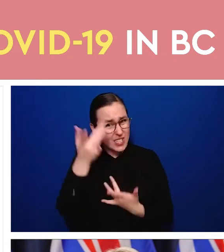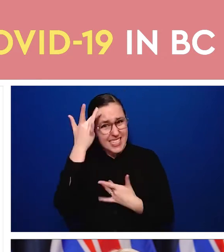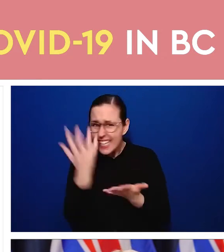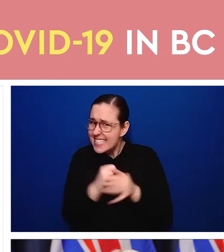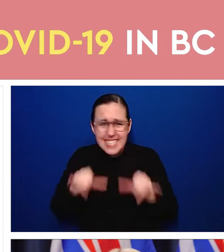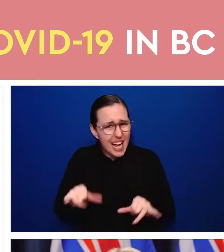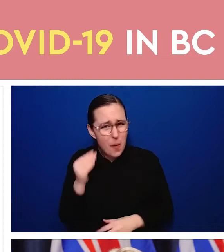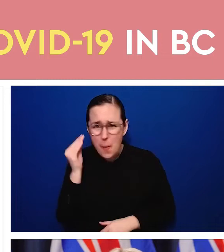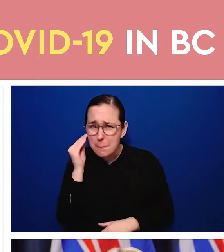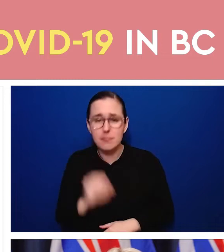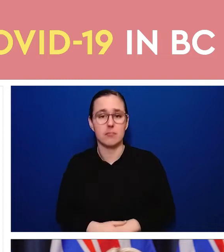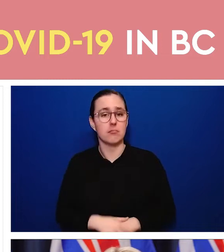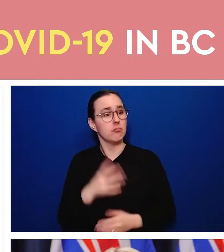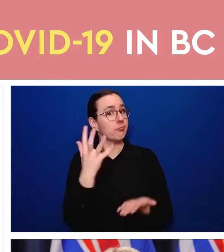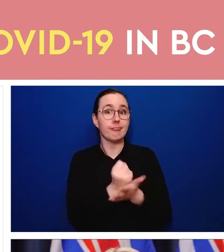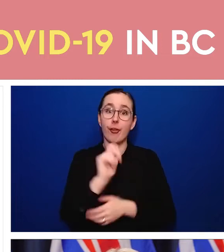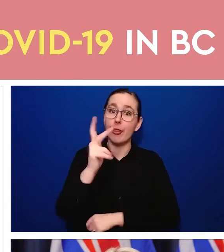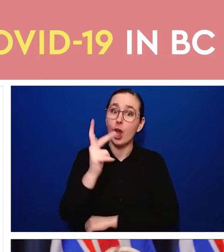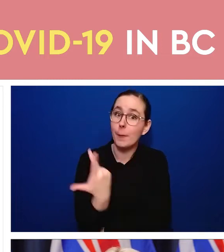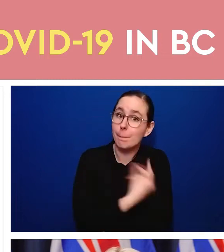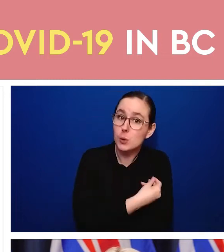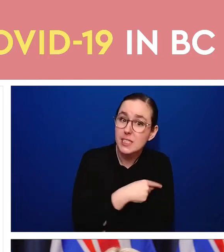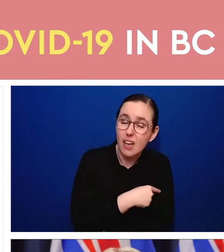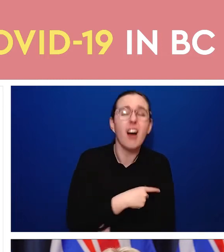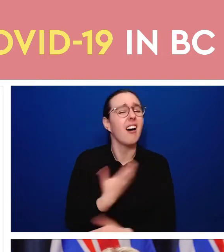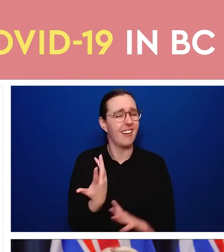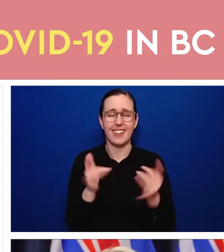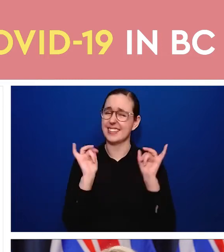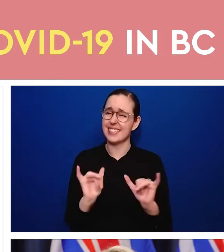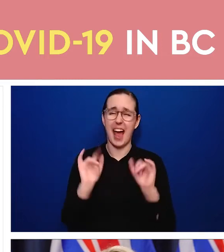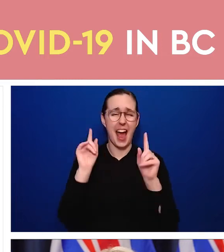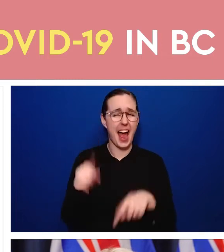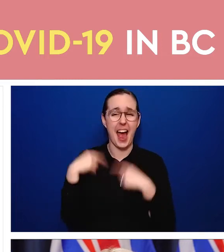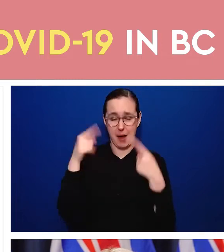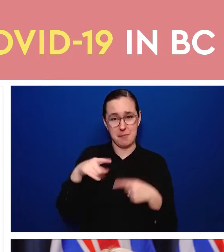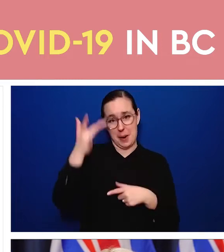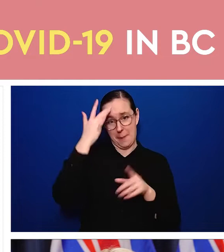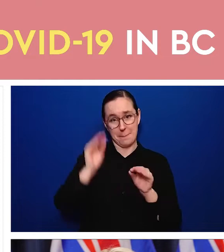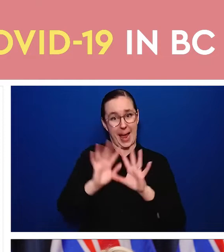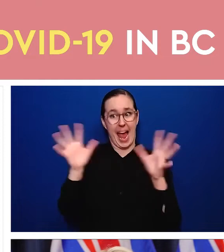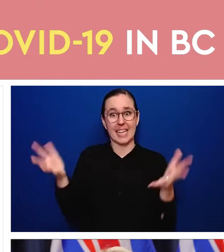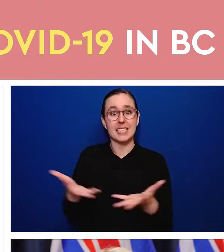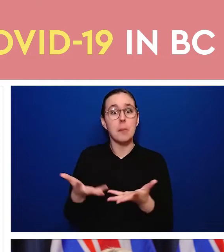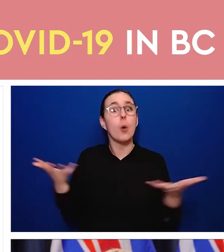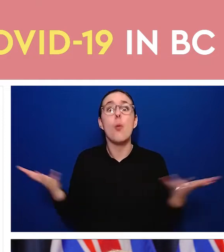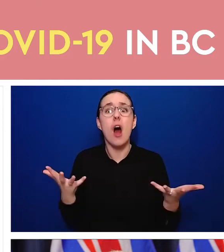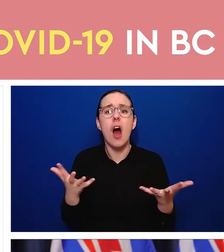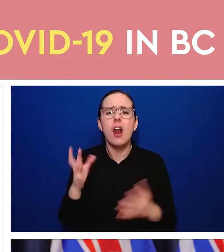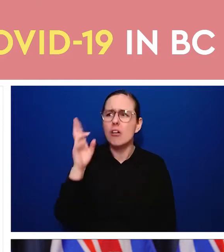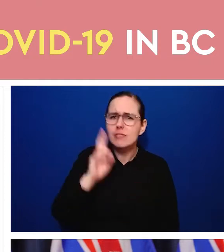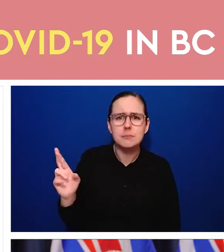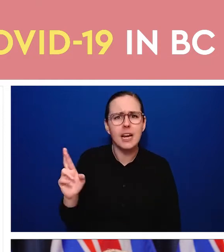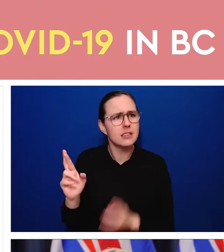And importantly, as we have done through this whole pandemic, we need to respect people's comfort levels and their own risk